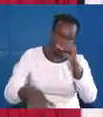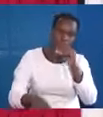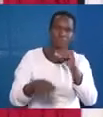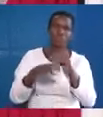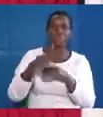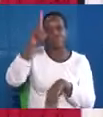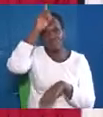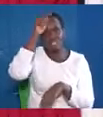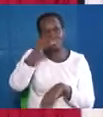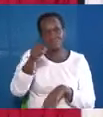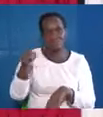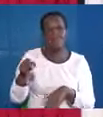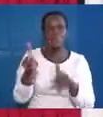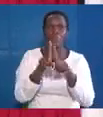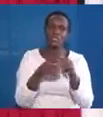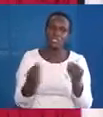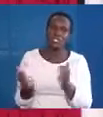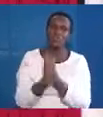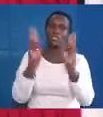with the issues of corruption and governance.